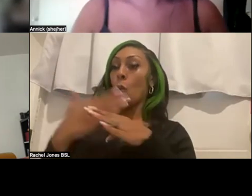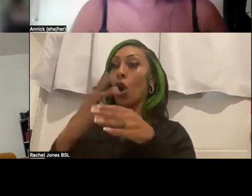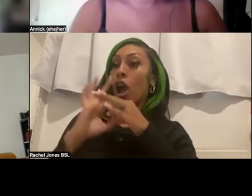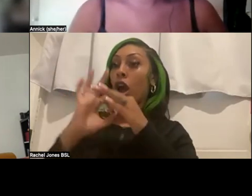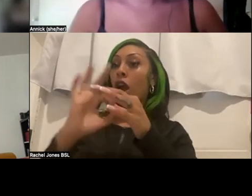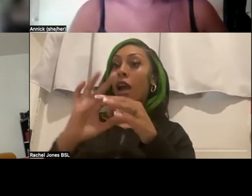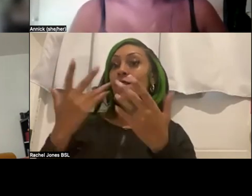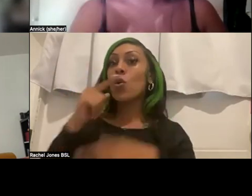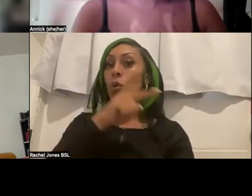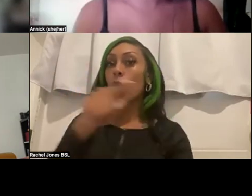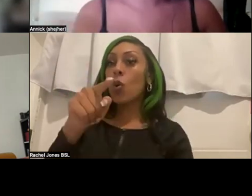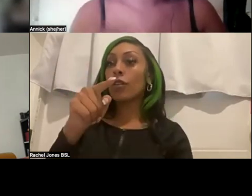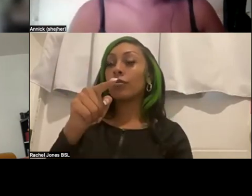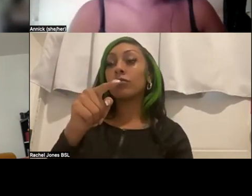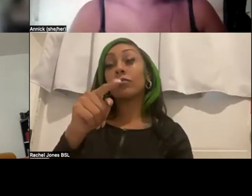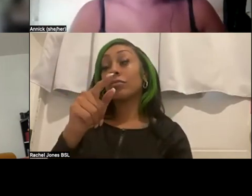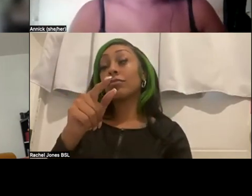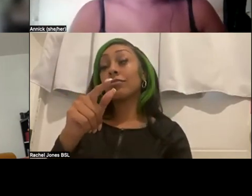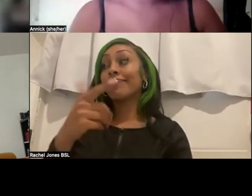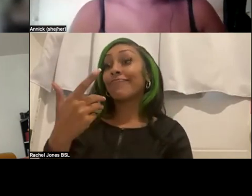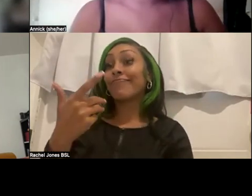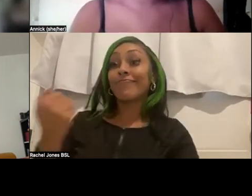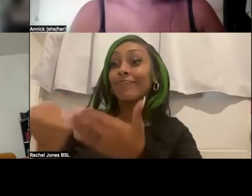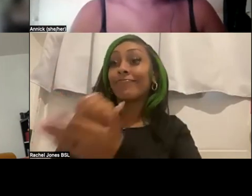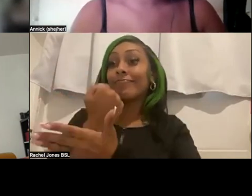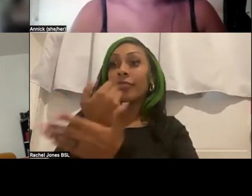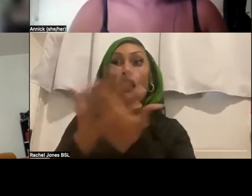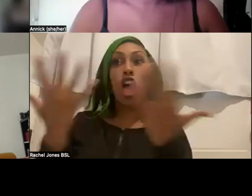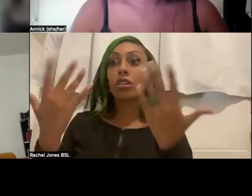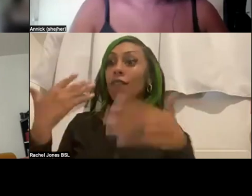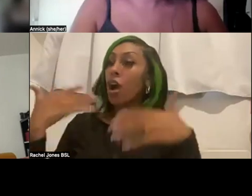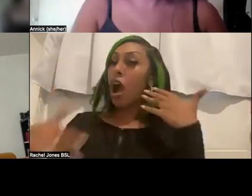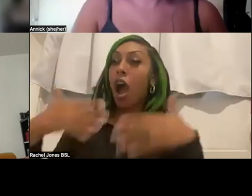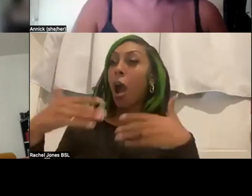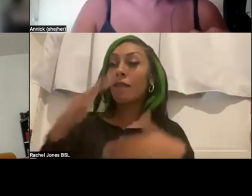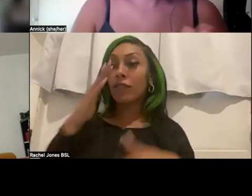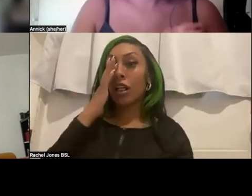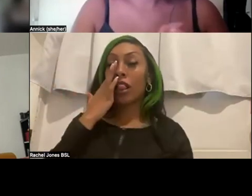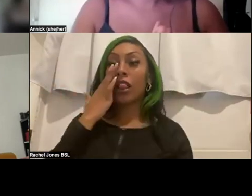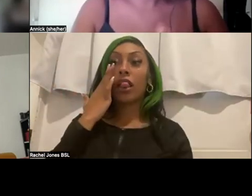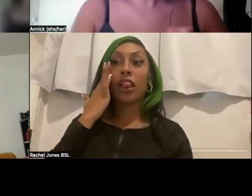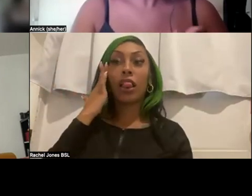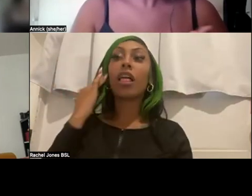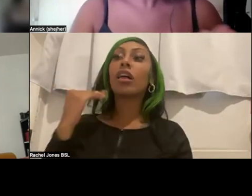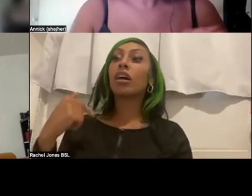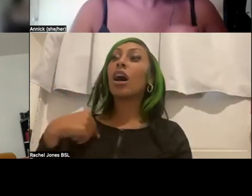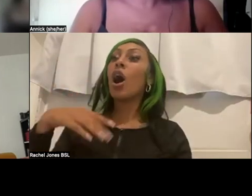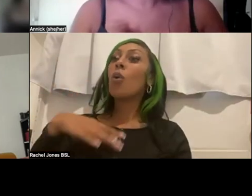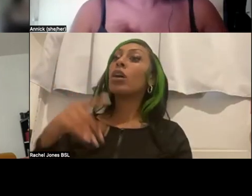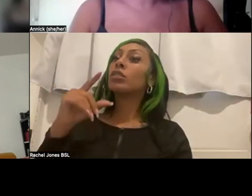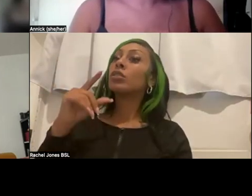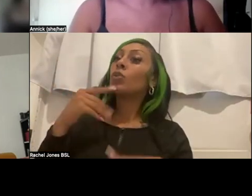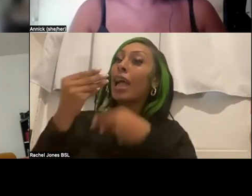to, unfortunately, a lot of harmful practices in the fundraising sector. I also wanted to talk a little